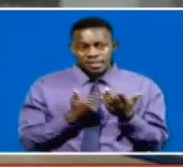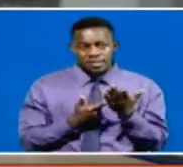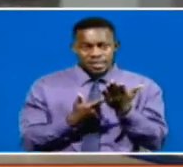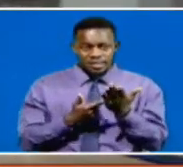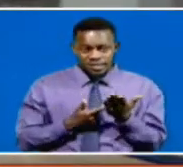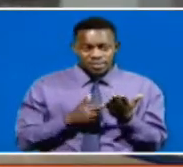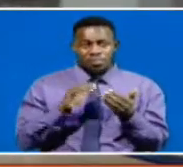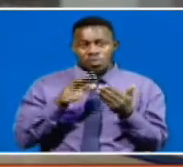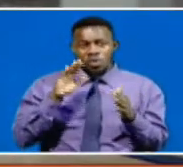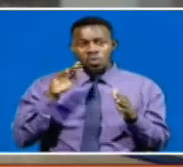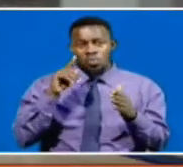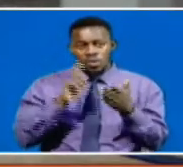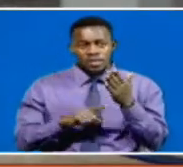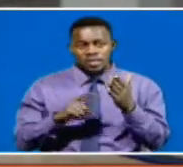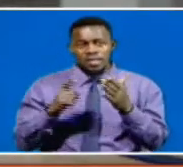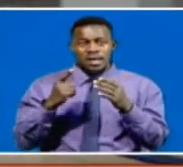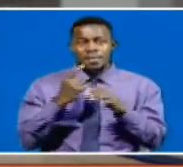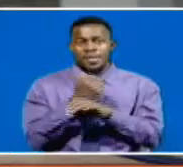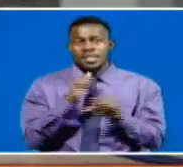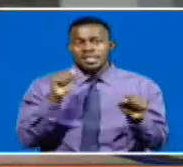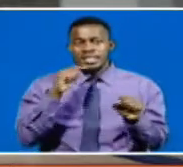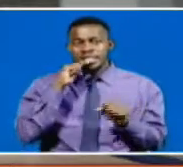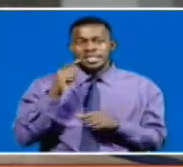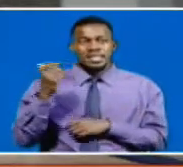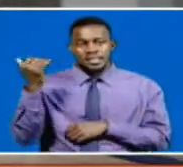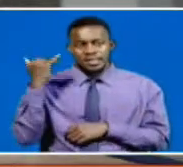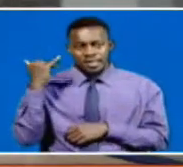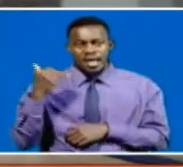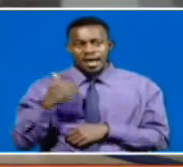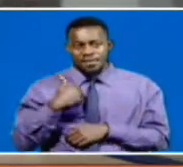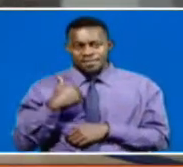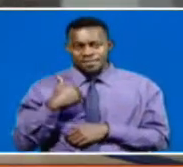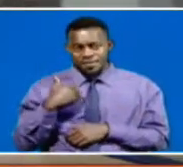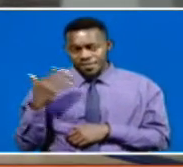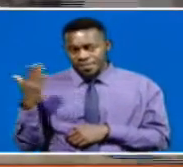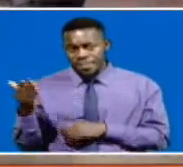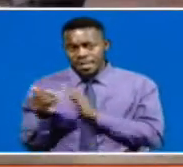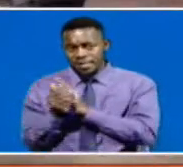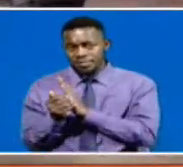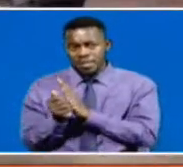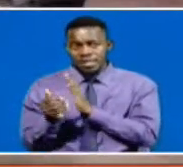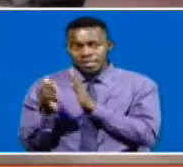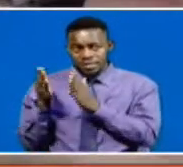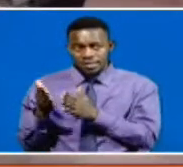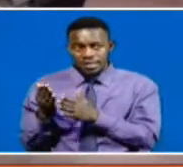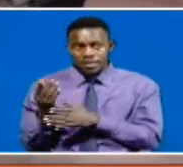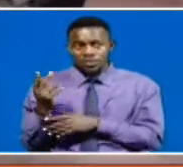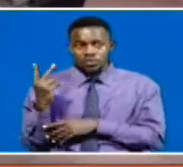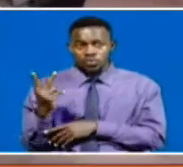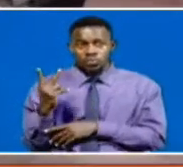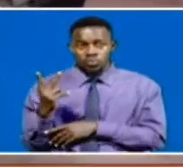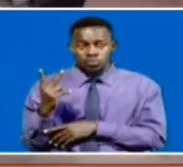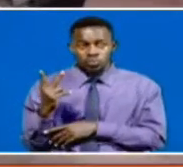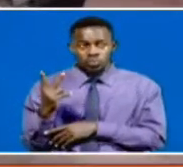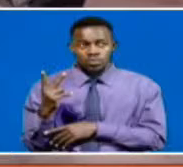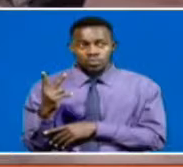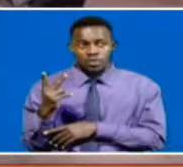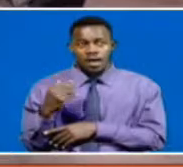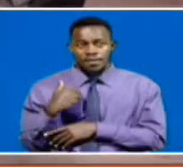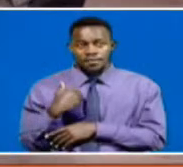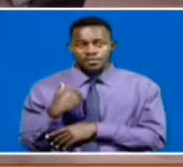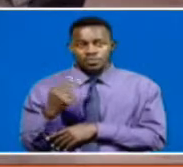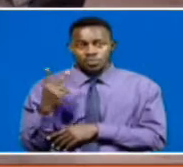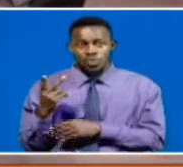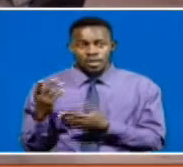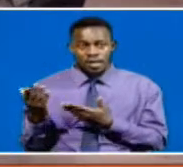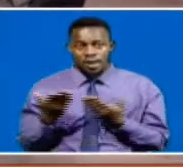the president said yesterday. I'm joined by Diana Gishengo, who's the national coordinator at the Institute of Social Accountability.